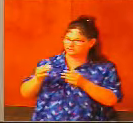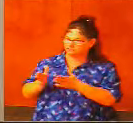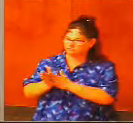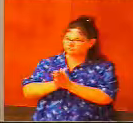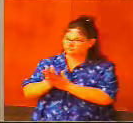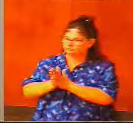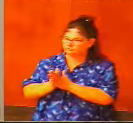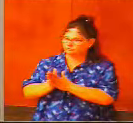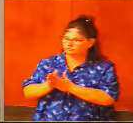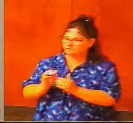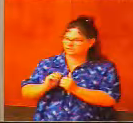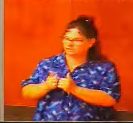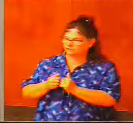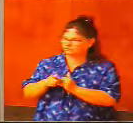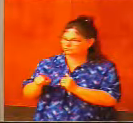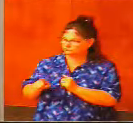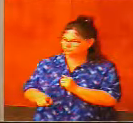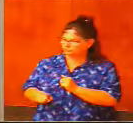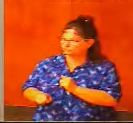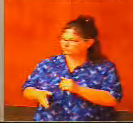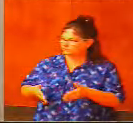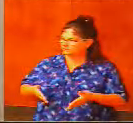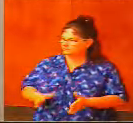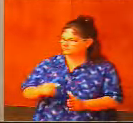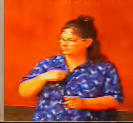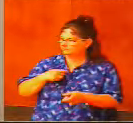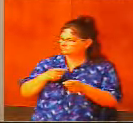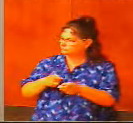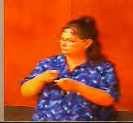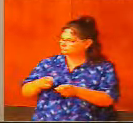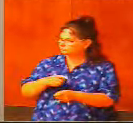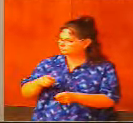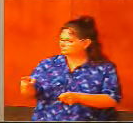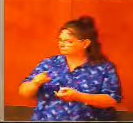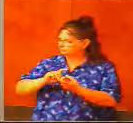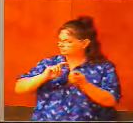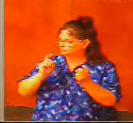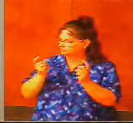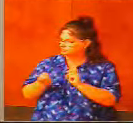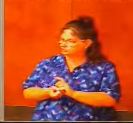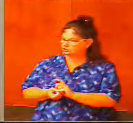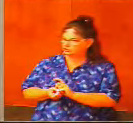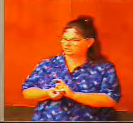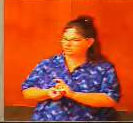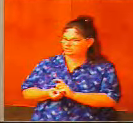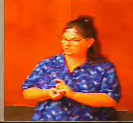diligent as you should be, may I urge you to change,